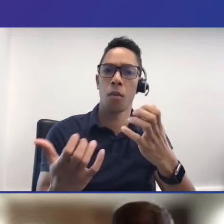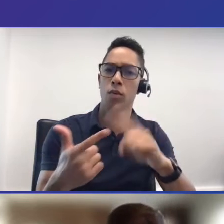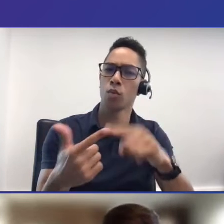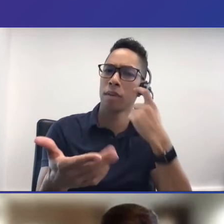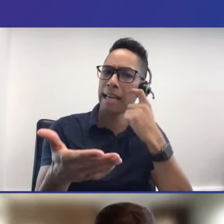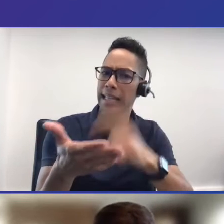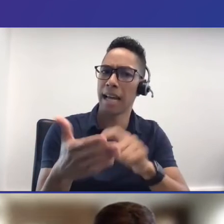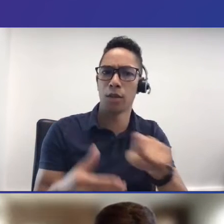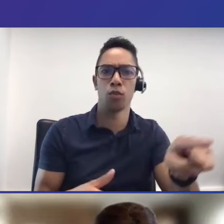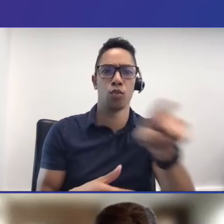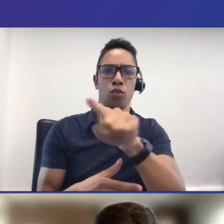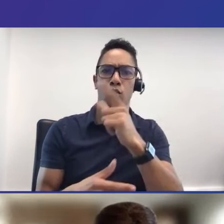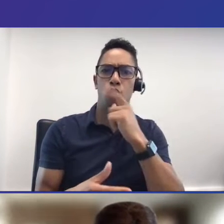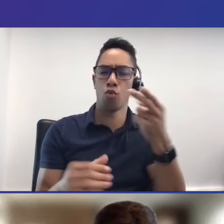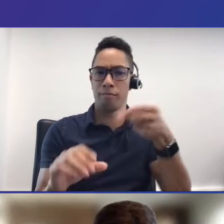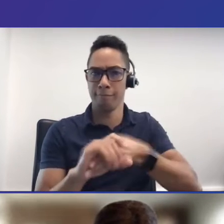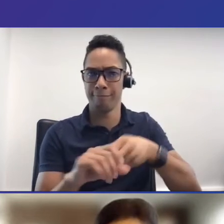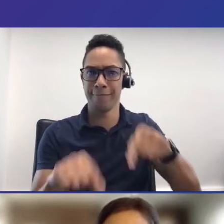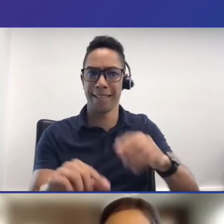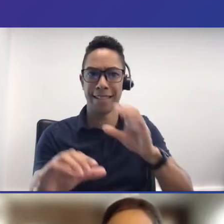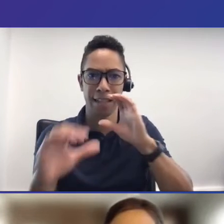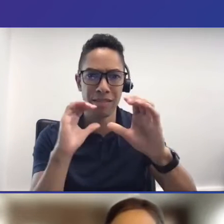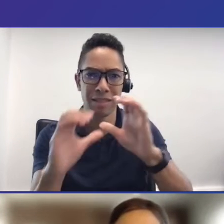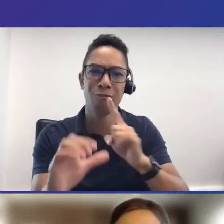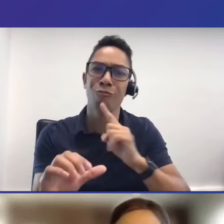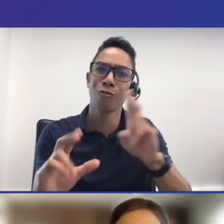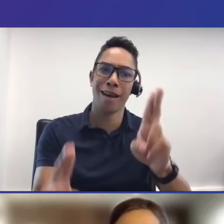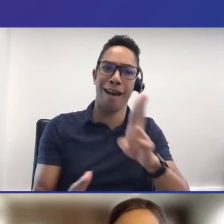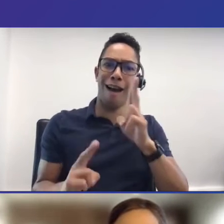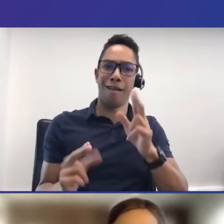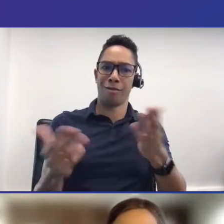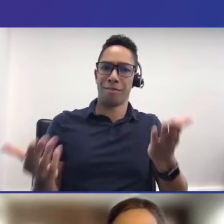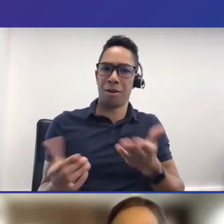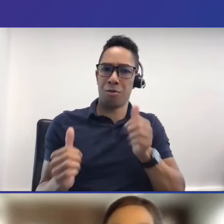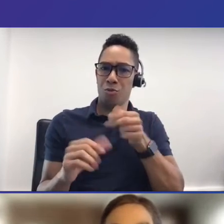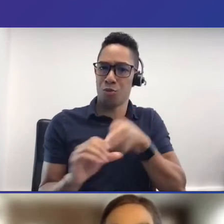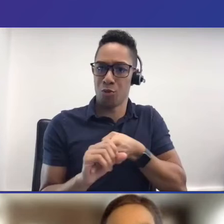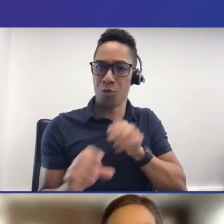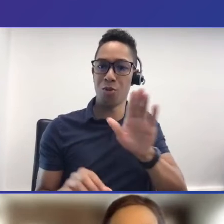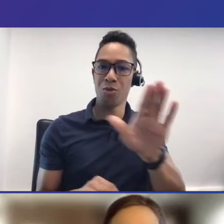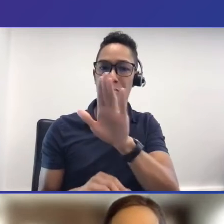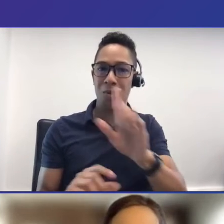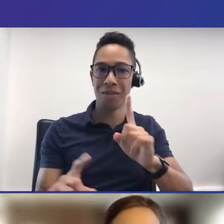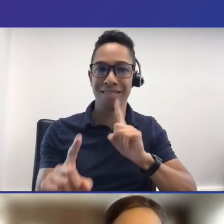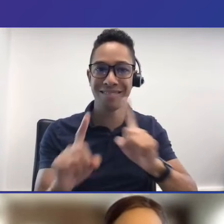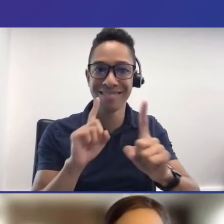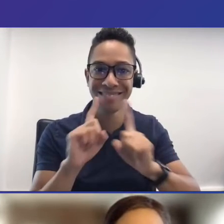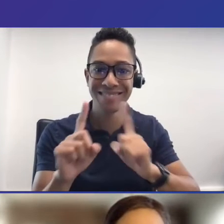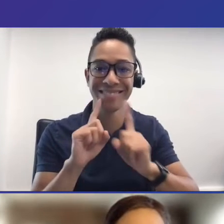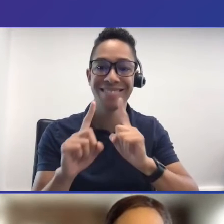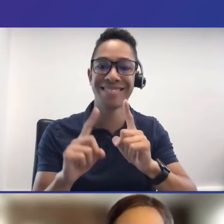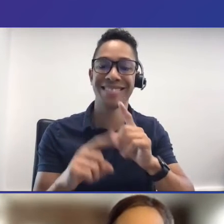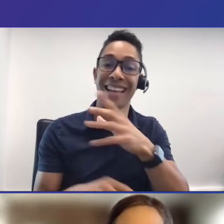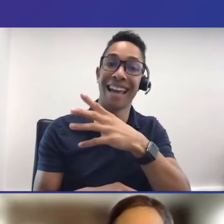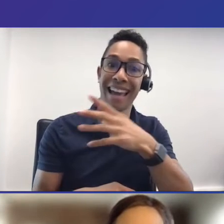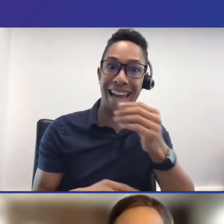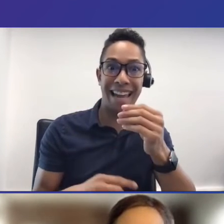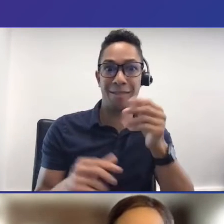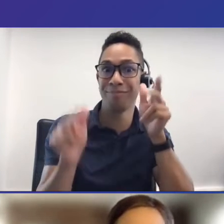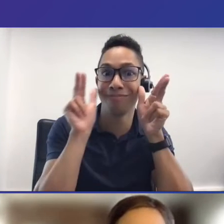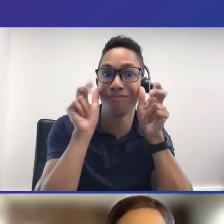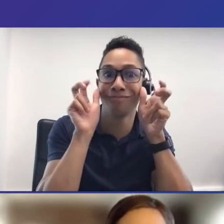these conversations, and I am so grateful that I get to be in a conversation with the two of you. I'm excited to hear all the things you have to